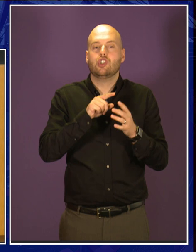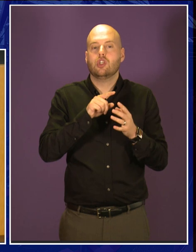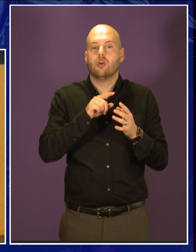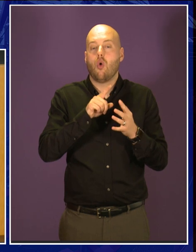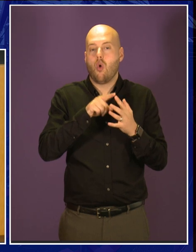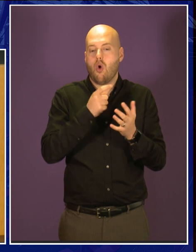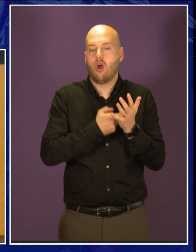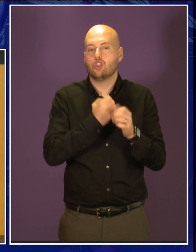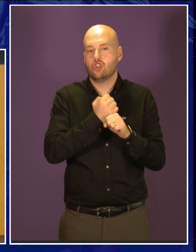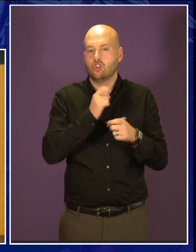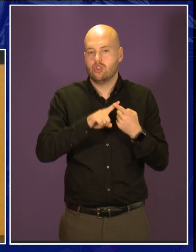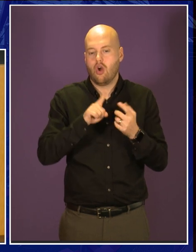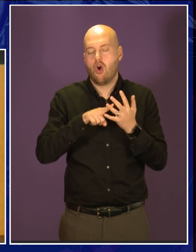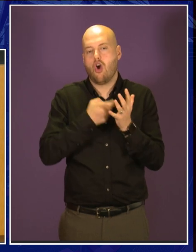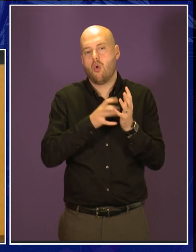when he said,